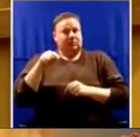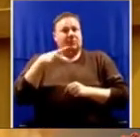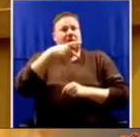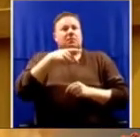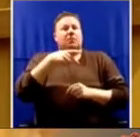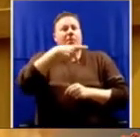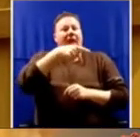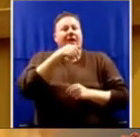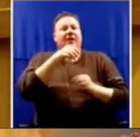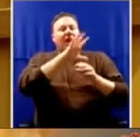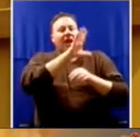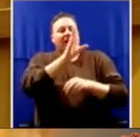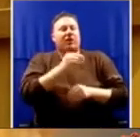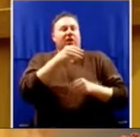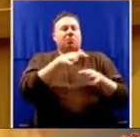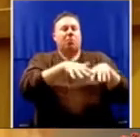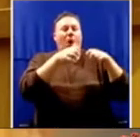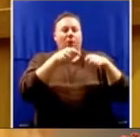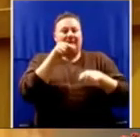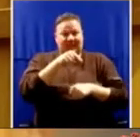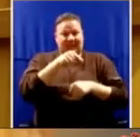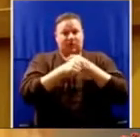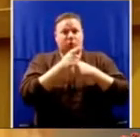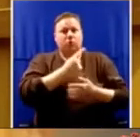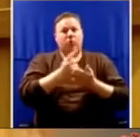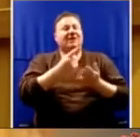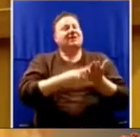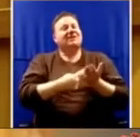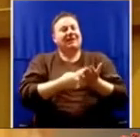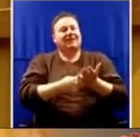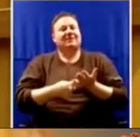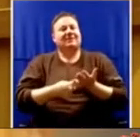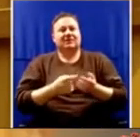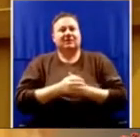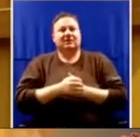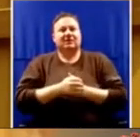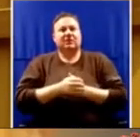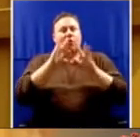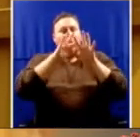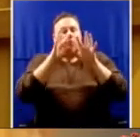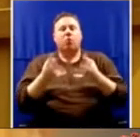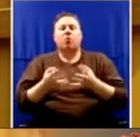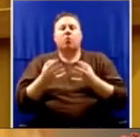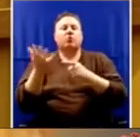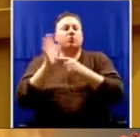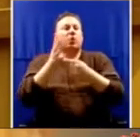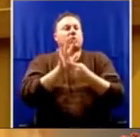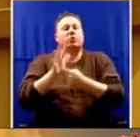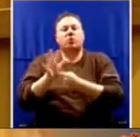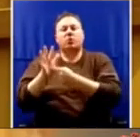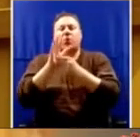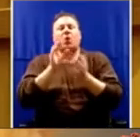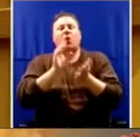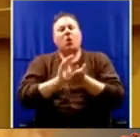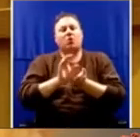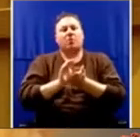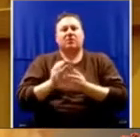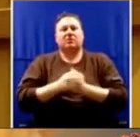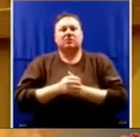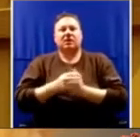week. It was due to discuss how Africa could be more competitive on the global stage and increase its contribution to the global